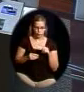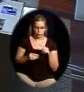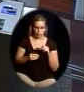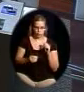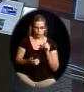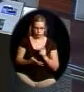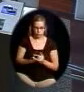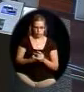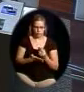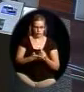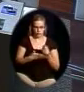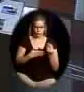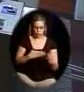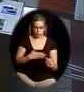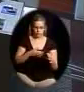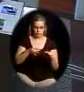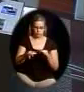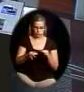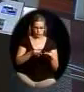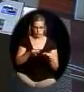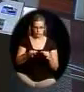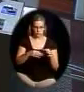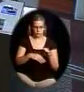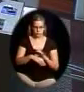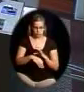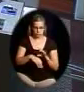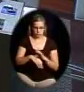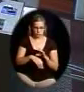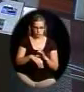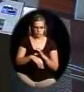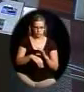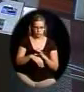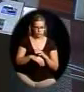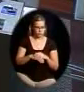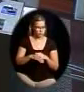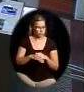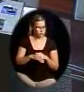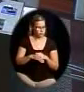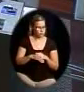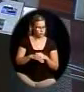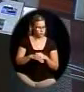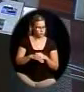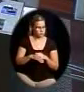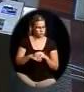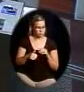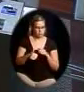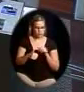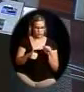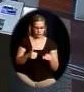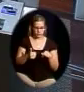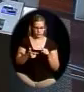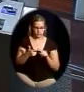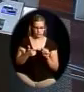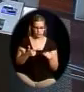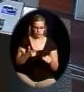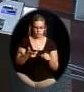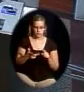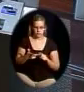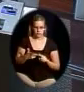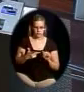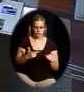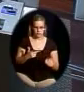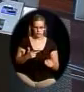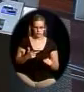approve the purchase of the instructional materials for computer information technology. Mrs. Carpenter? Mr. Poland? Yes. Mrs. Wilhelm? Yes.